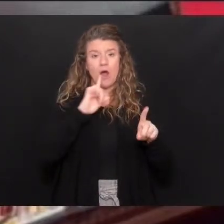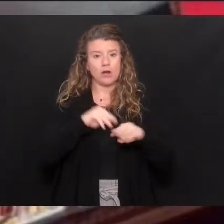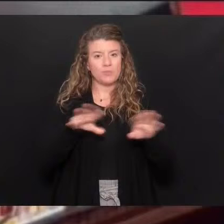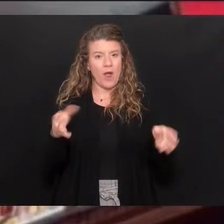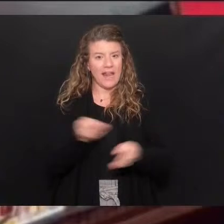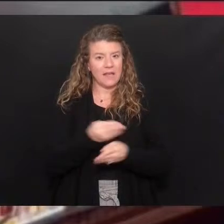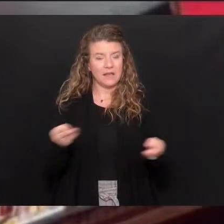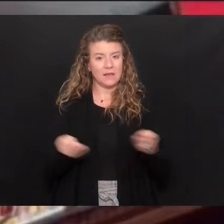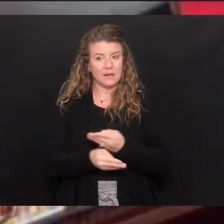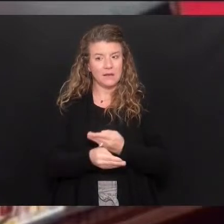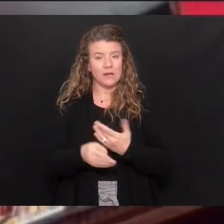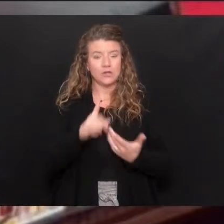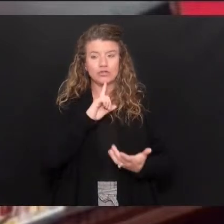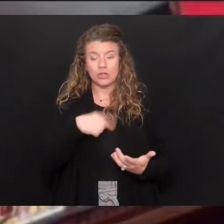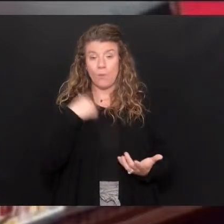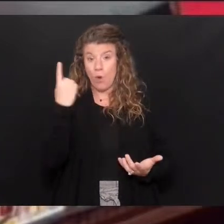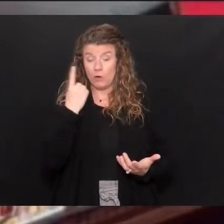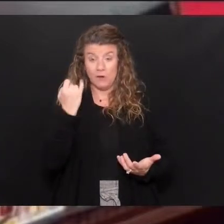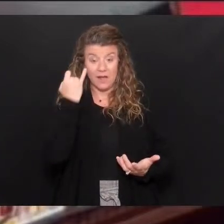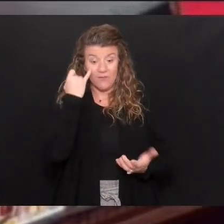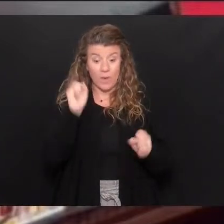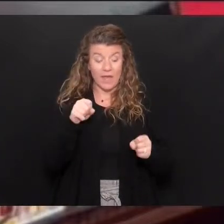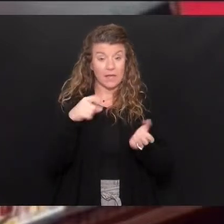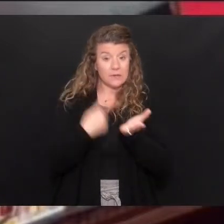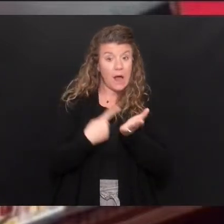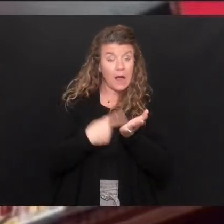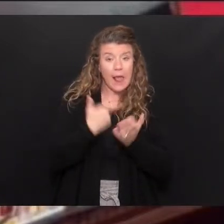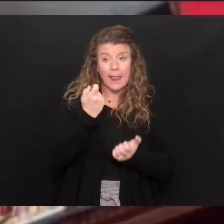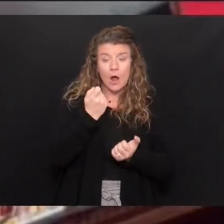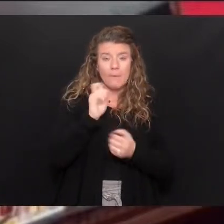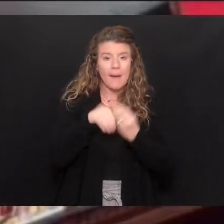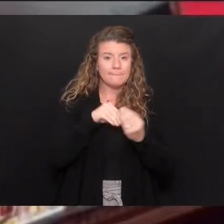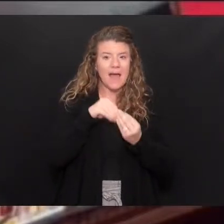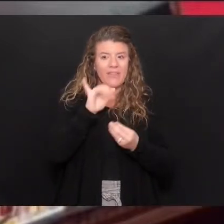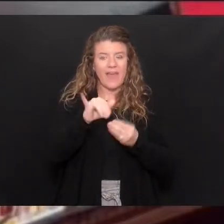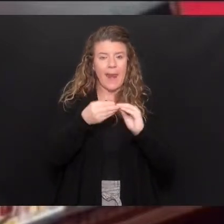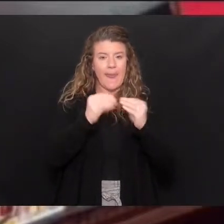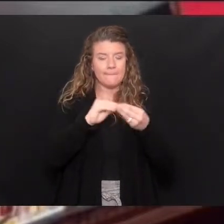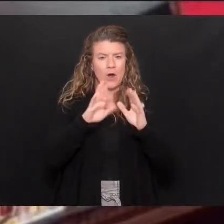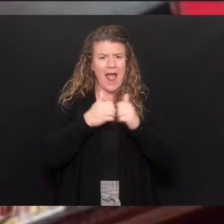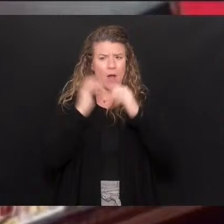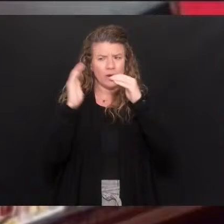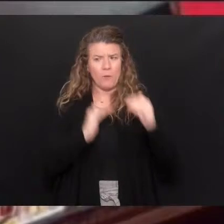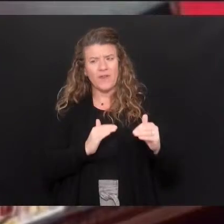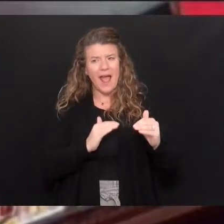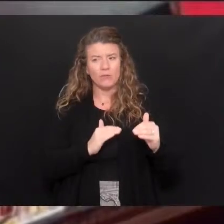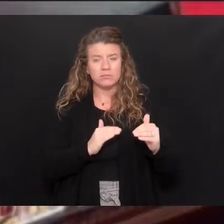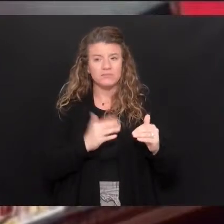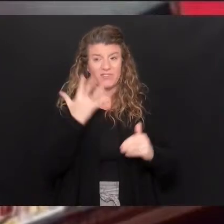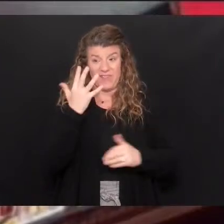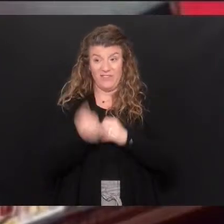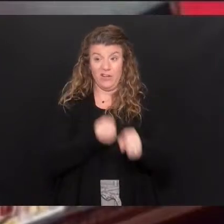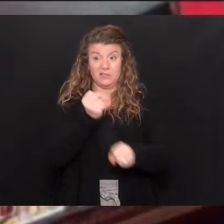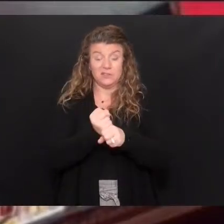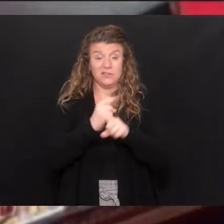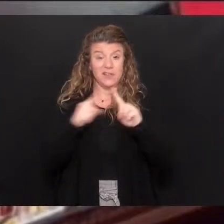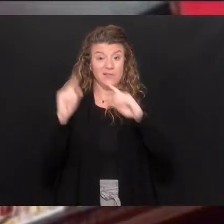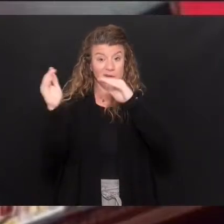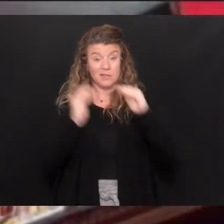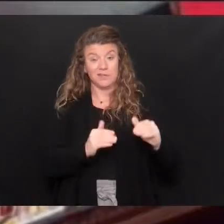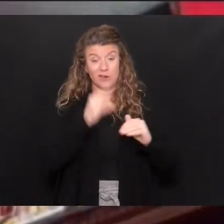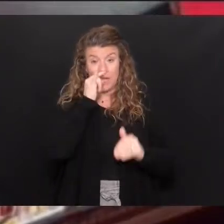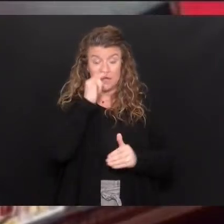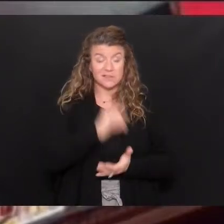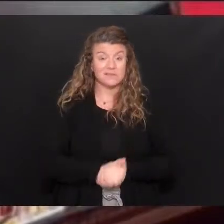spreading. So I wonder if we could talk a little bit about how that number got moved down about 5 years for kids who